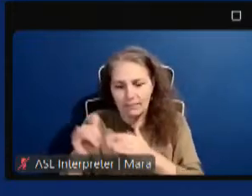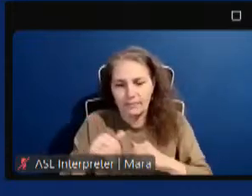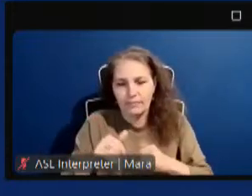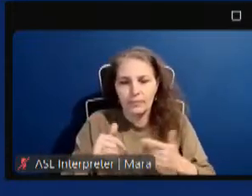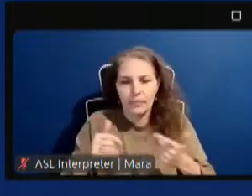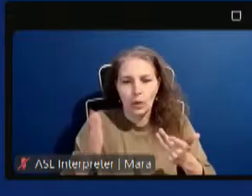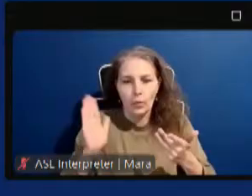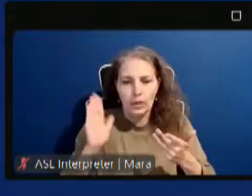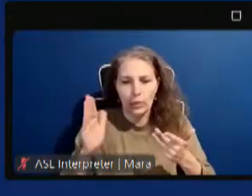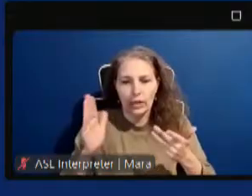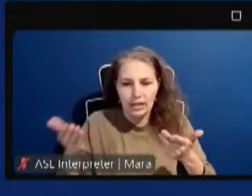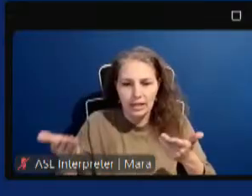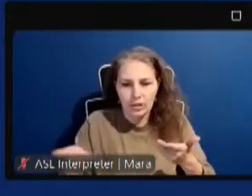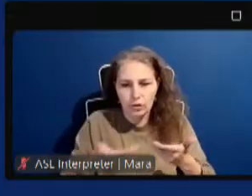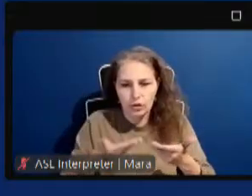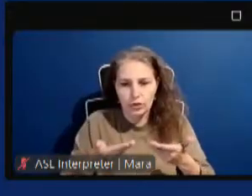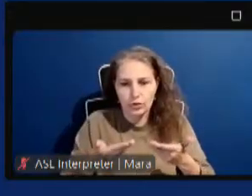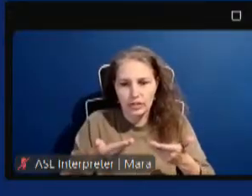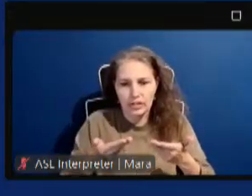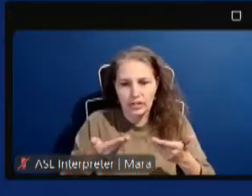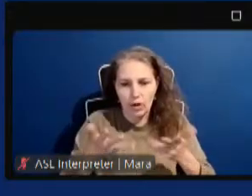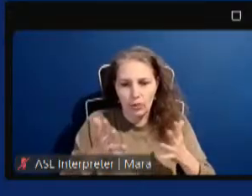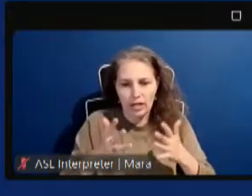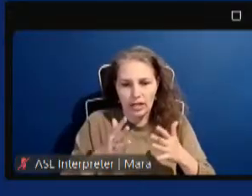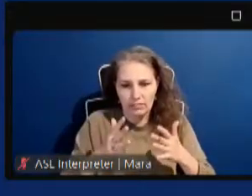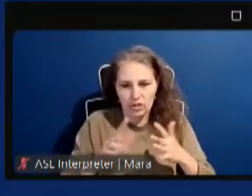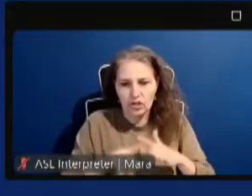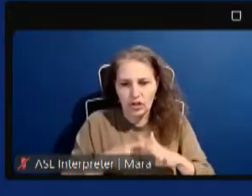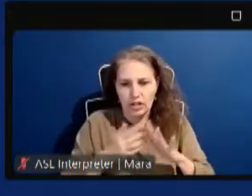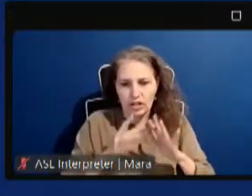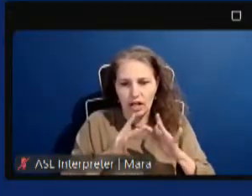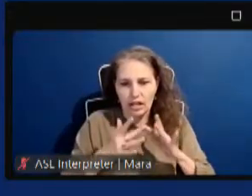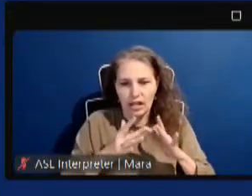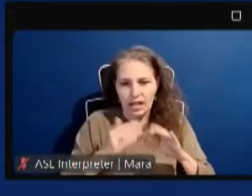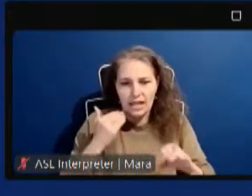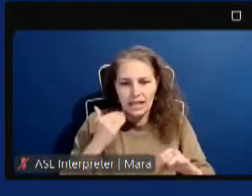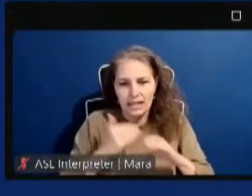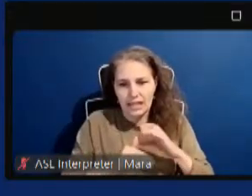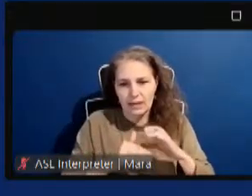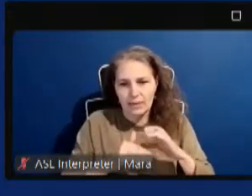be introducing, and we've already got it online, is an email address called